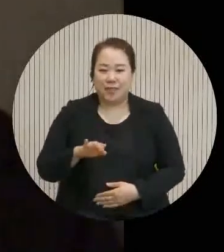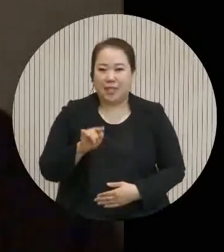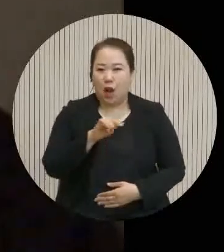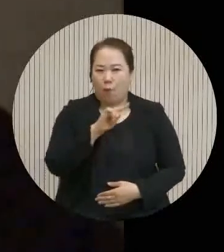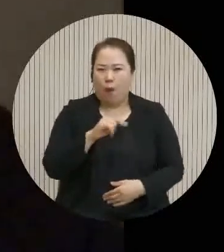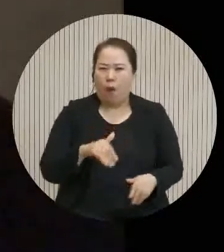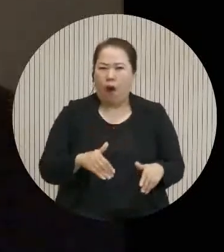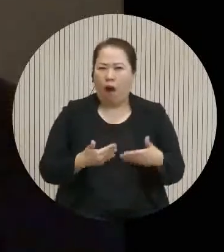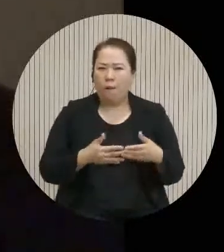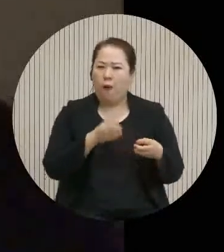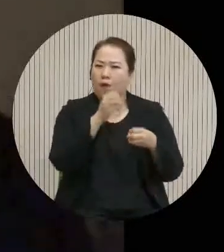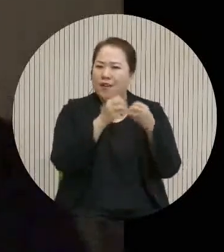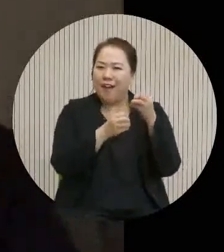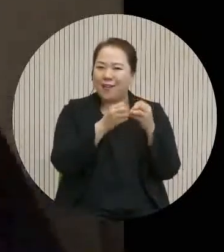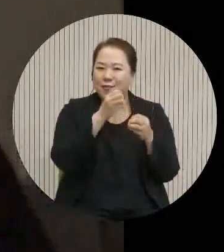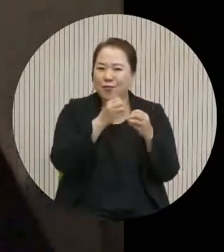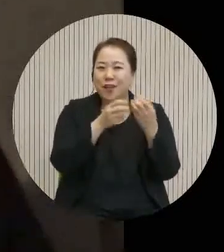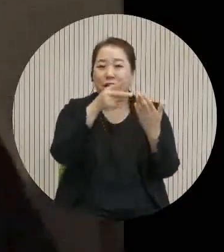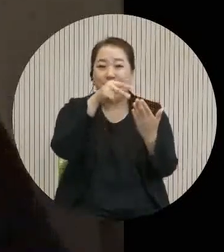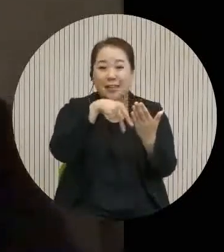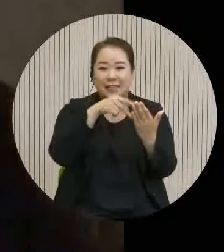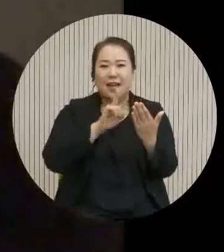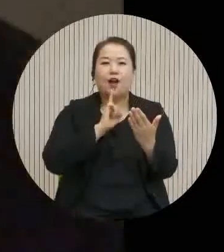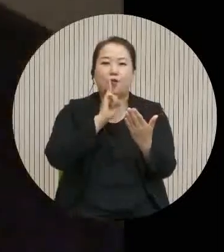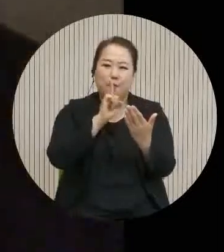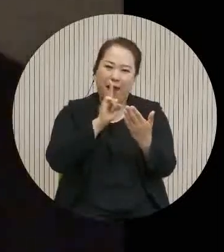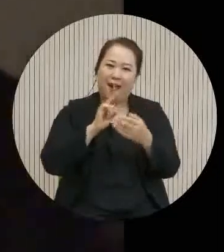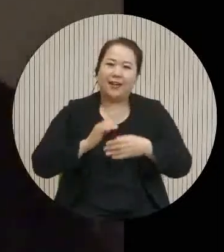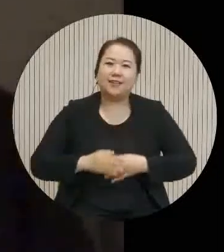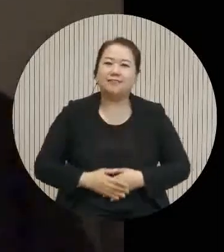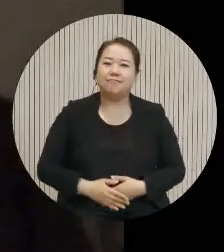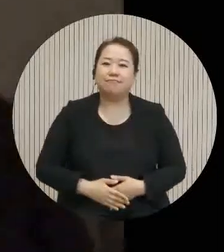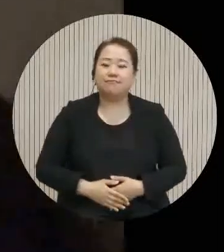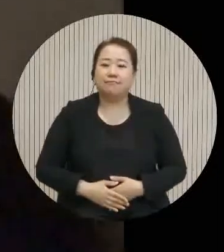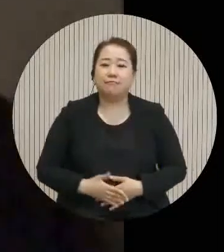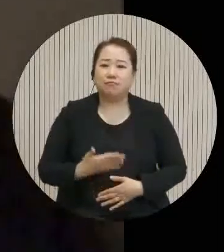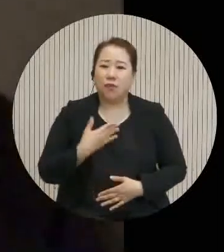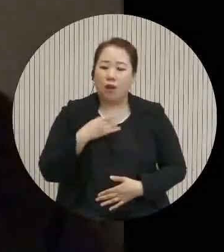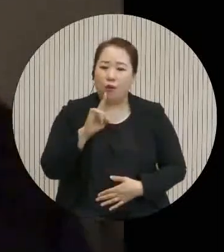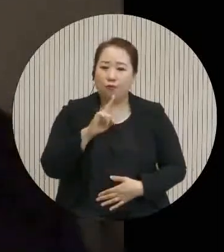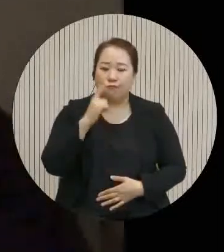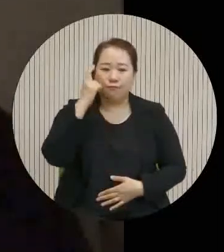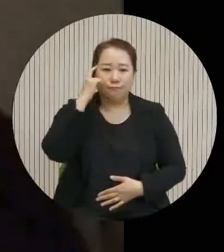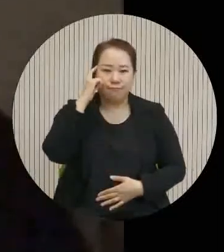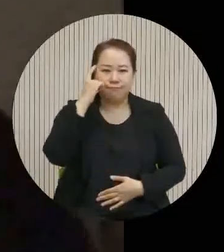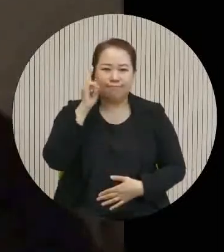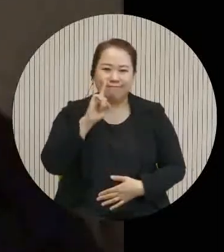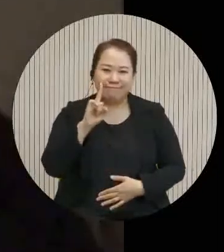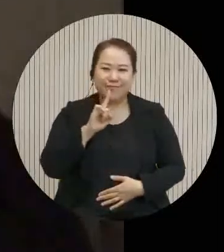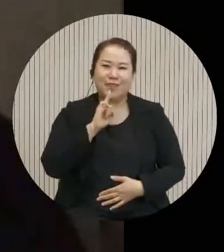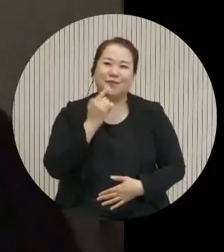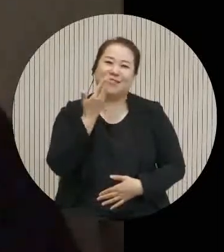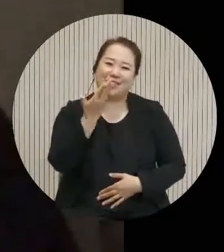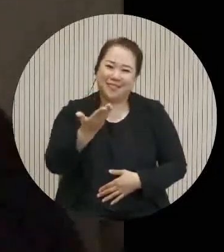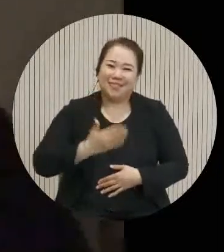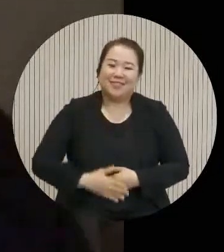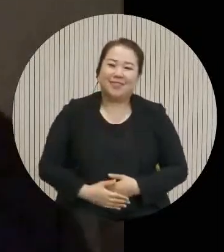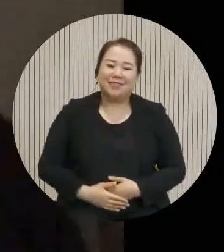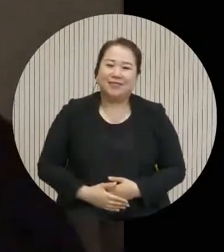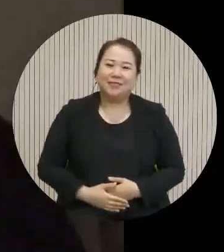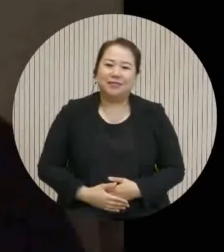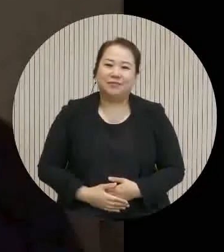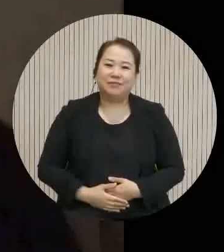of fiction. Let me tell you where I got the whole idea. I live about